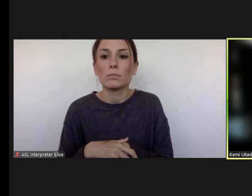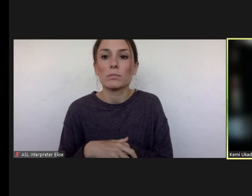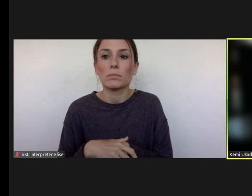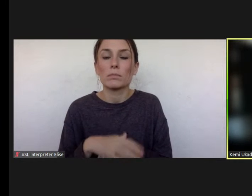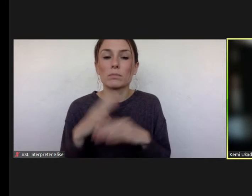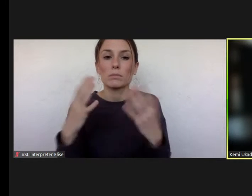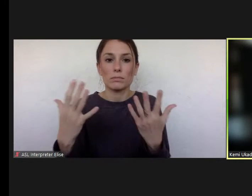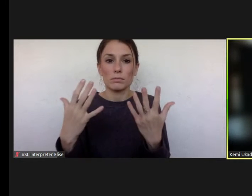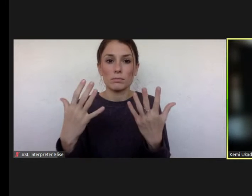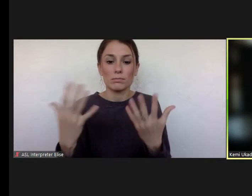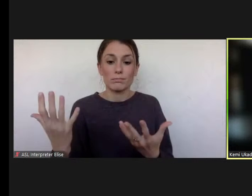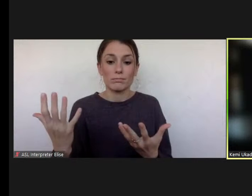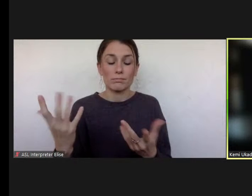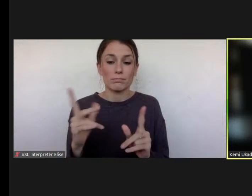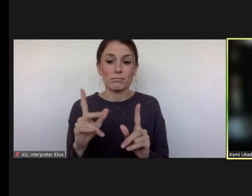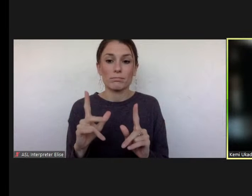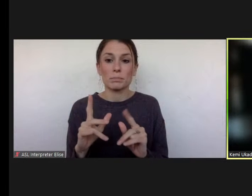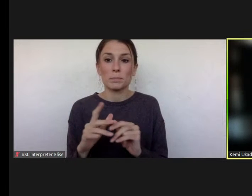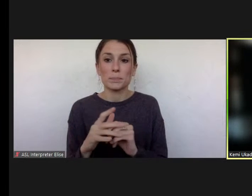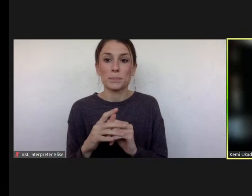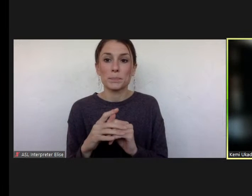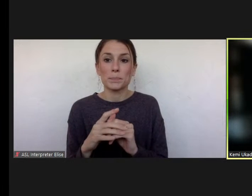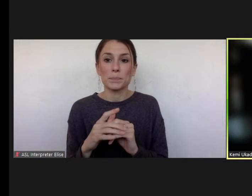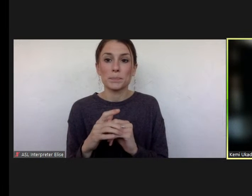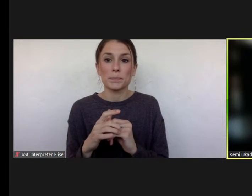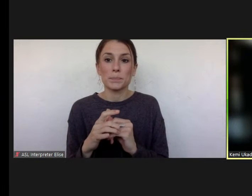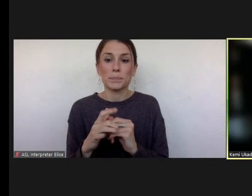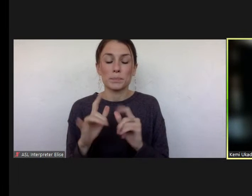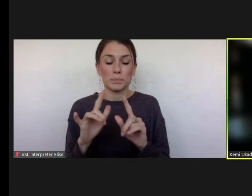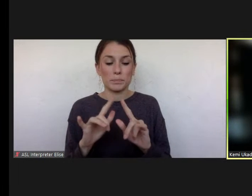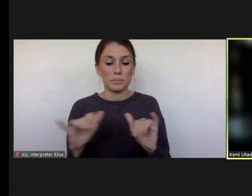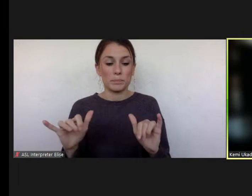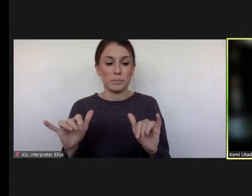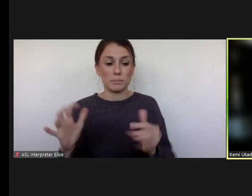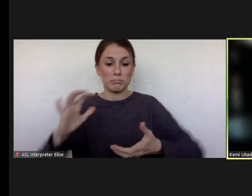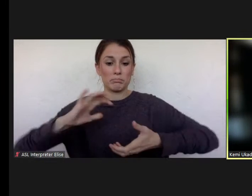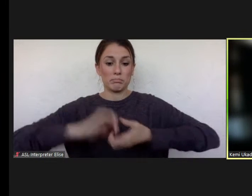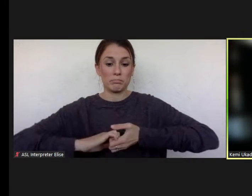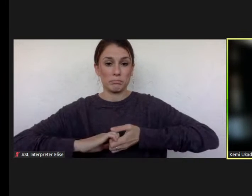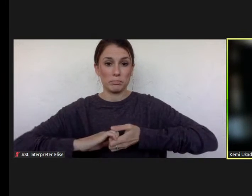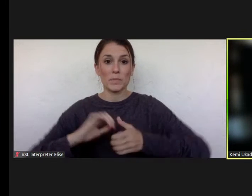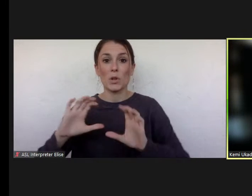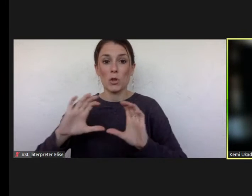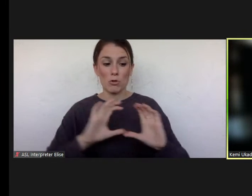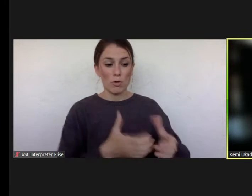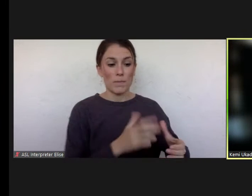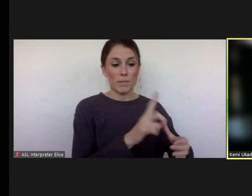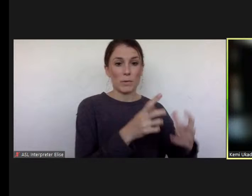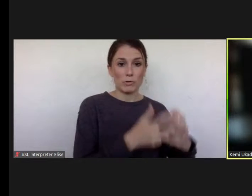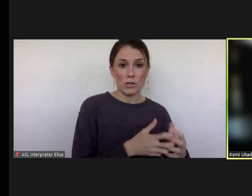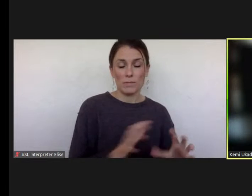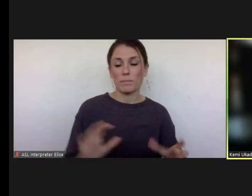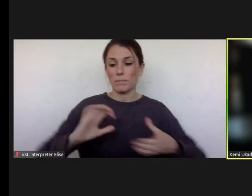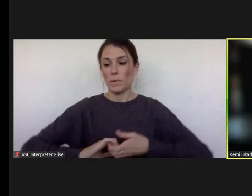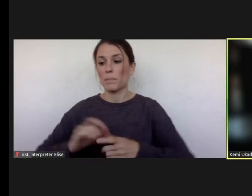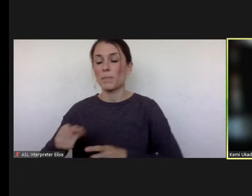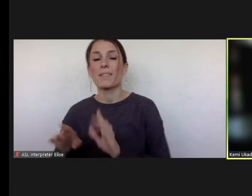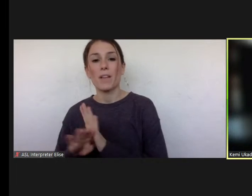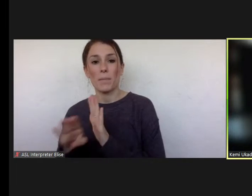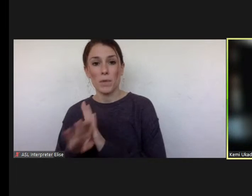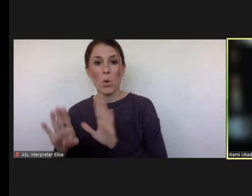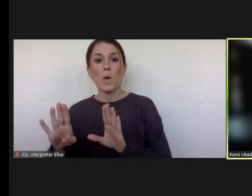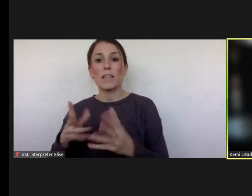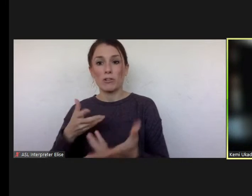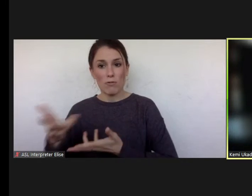In tandem with the growth of Democracy Machine is the development of the interactive open source